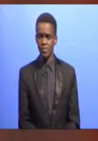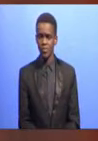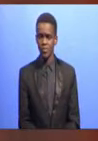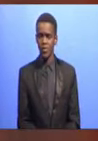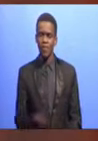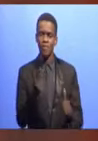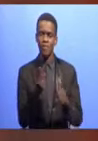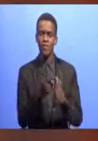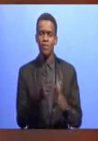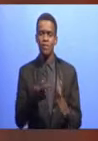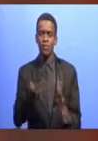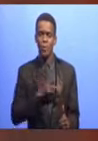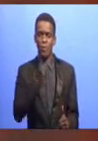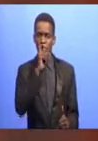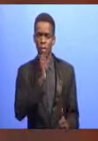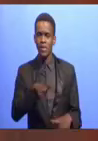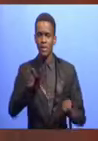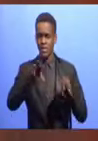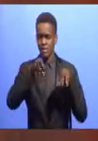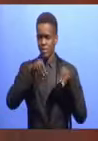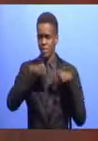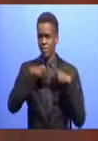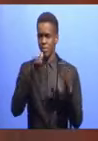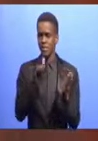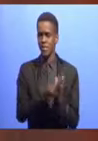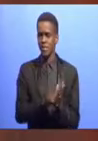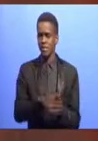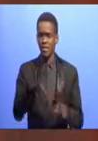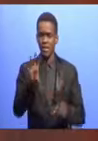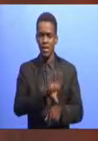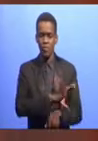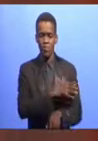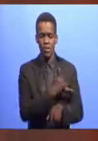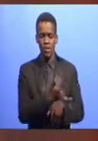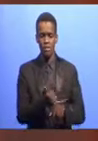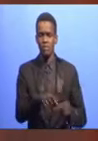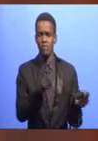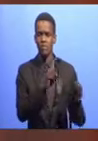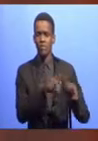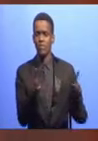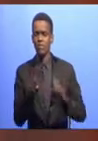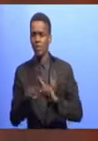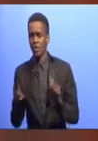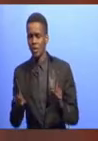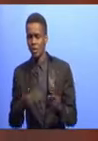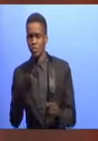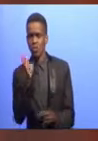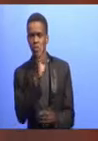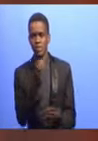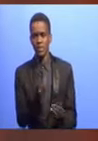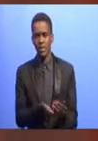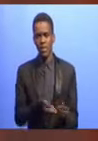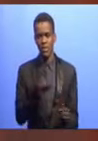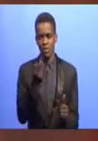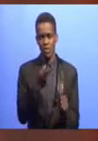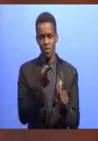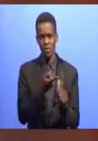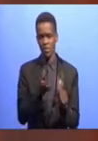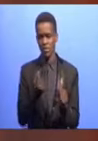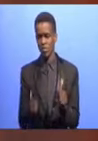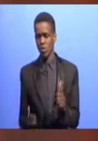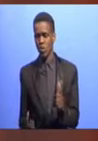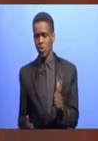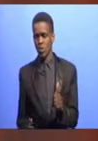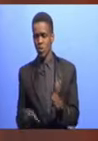gore dikompone di a harologana ka di-size. Go na le ba re ba bitsang small scale, go na le medium scale le large